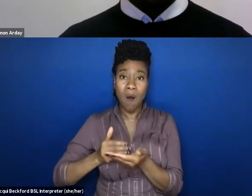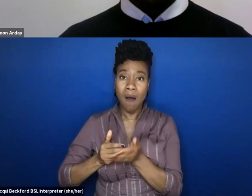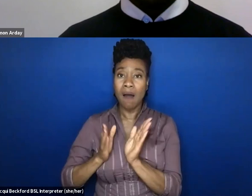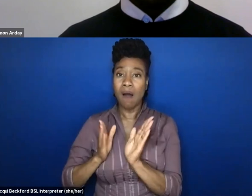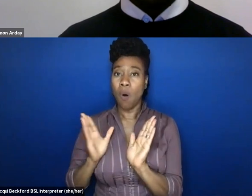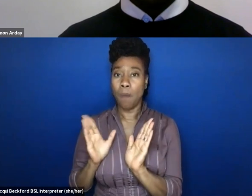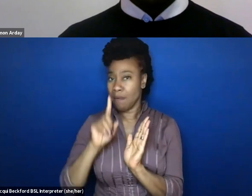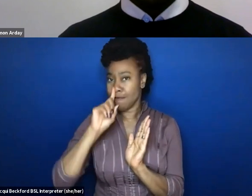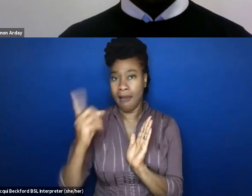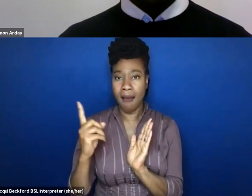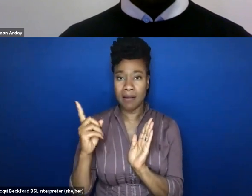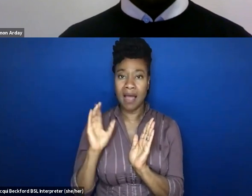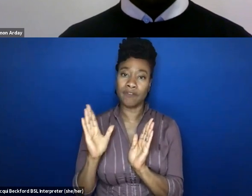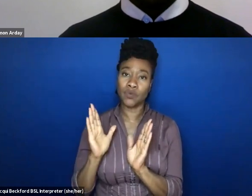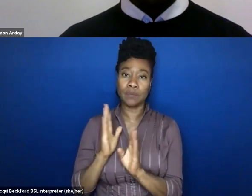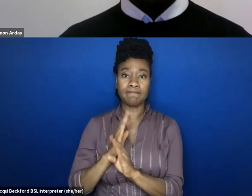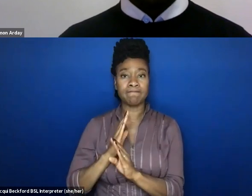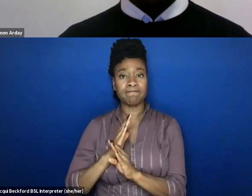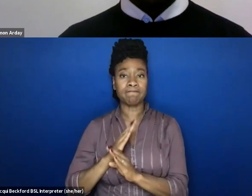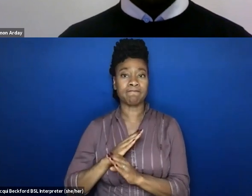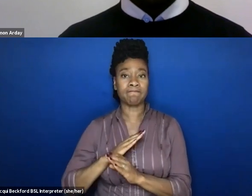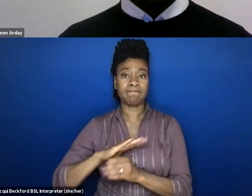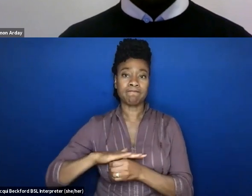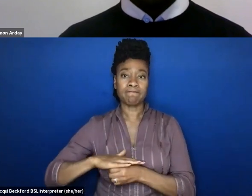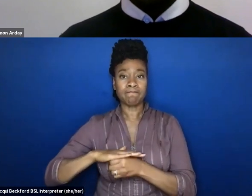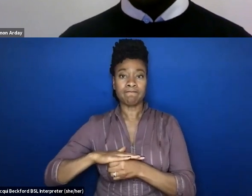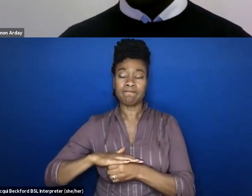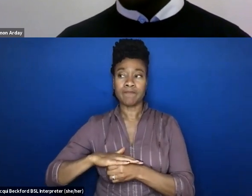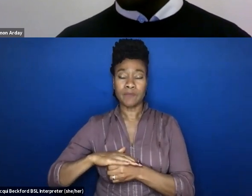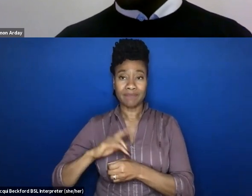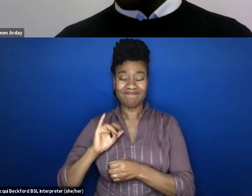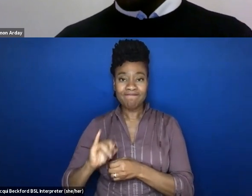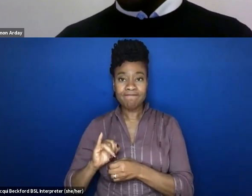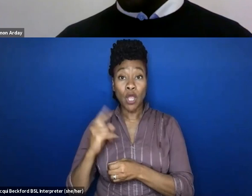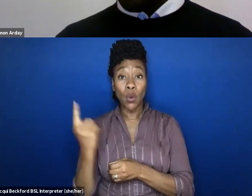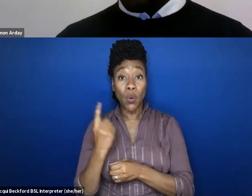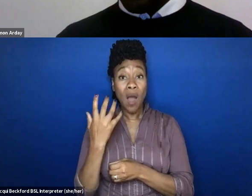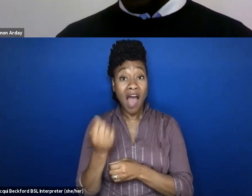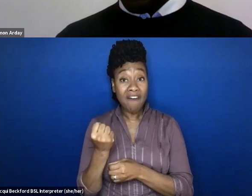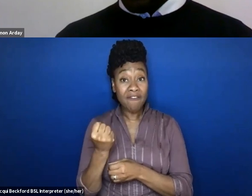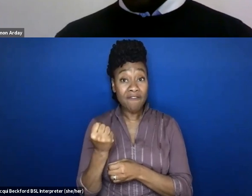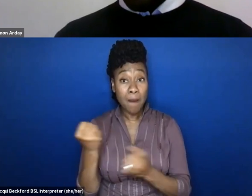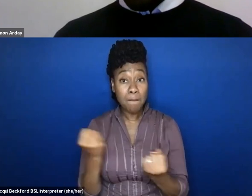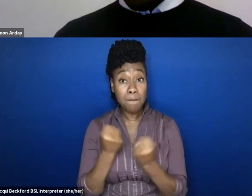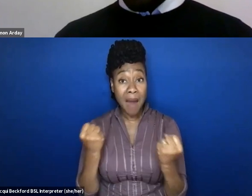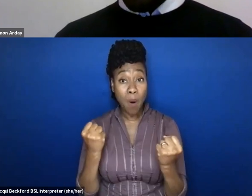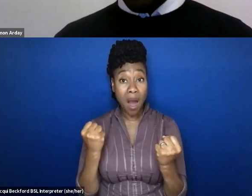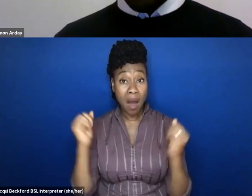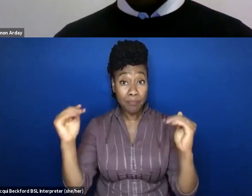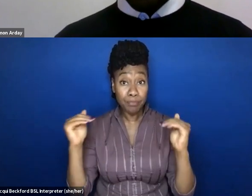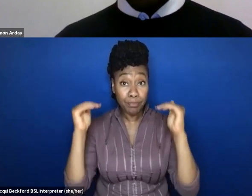up, which is something that needs to change. The people of power were majority